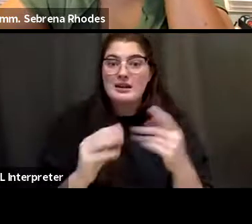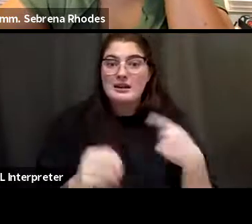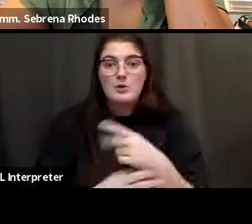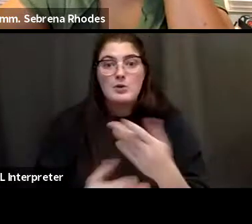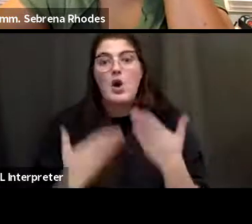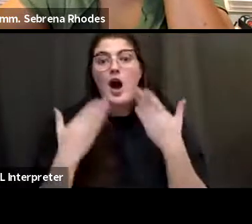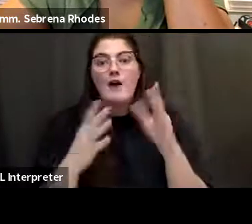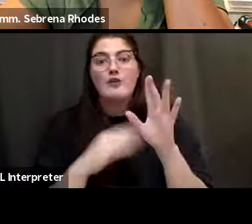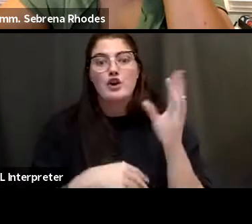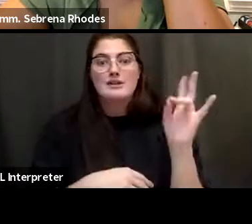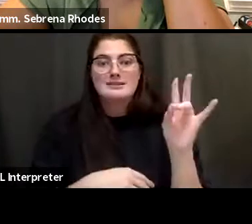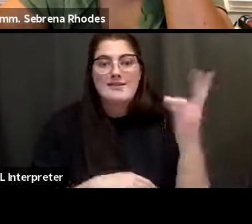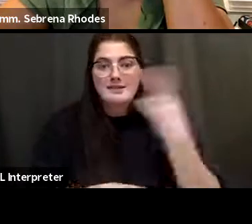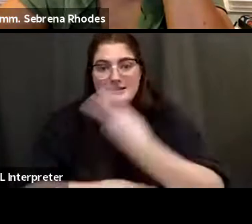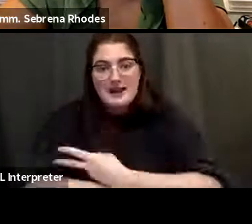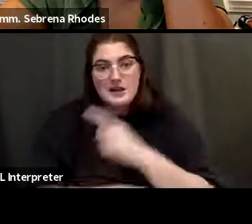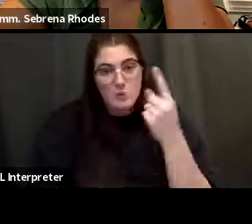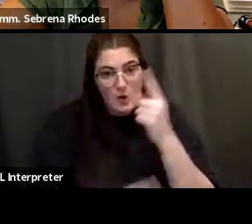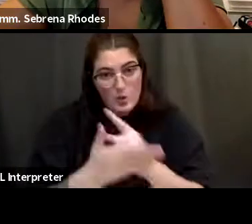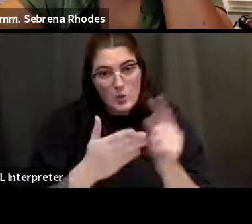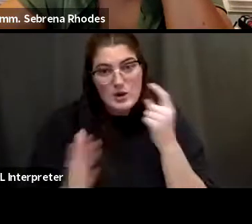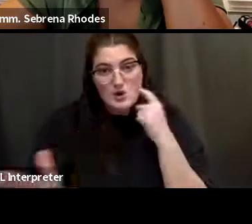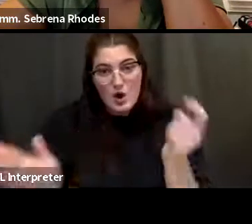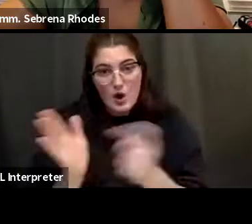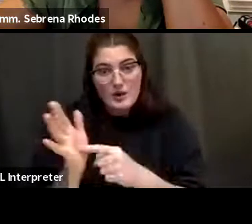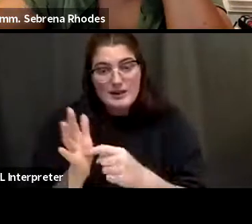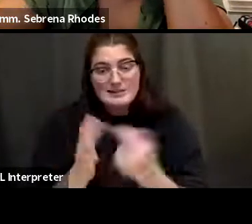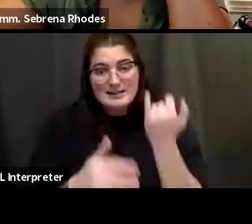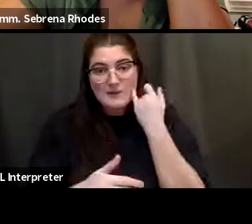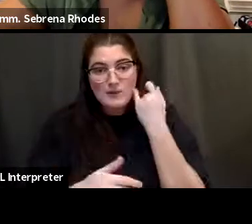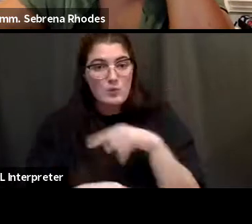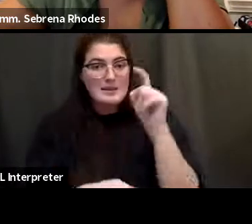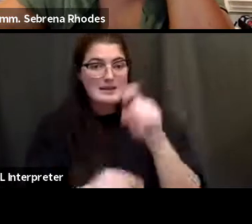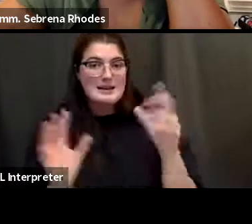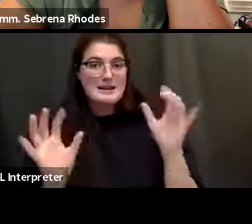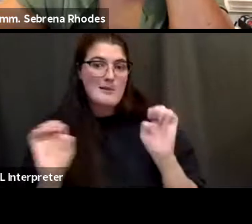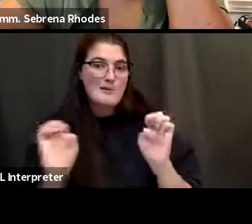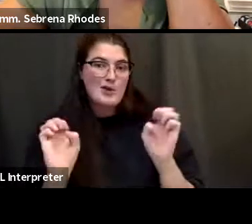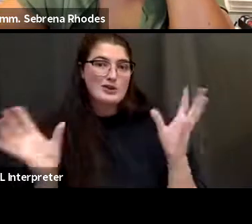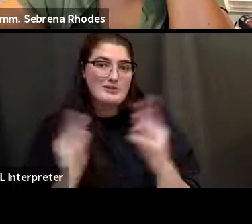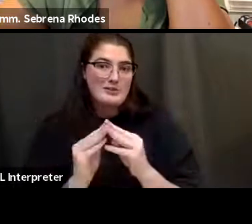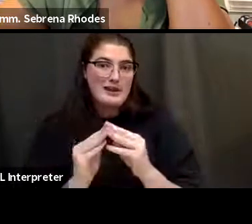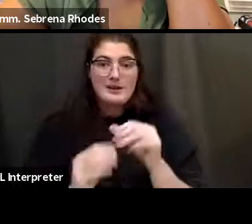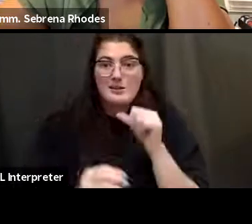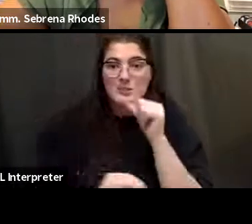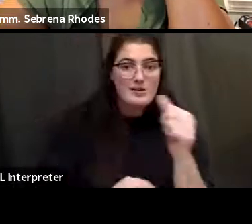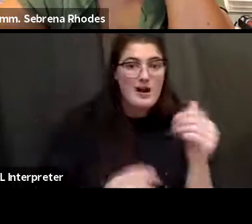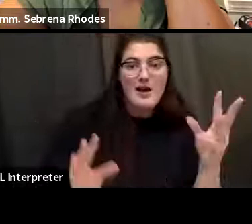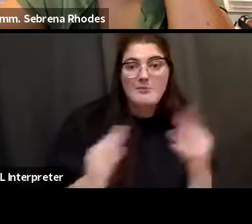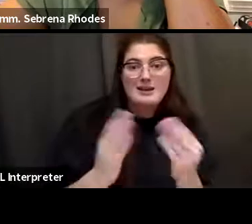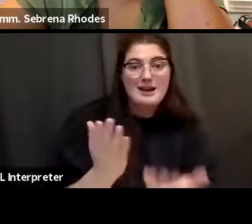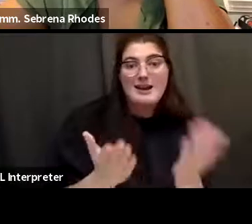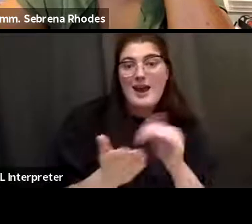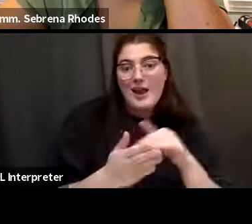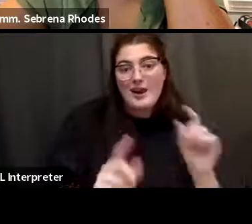7 days notice if we have need of an emergency meeting, but we will not meet again until